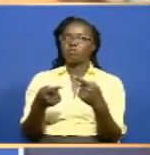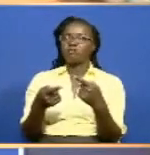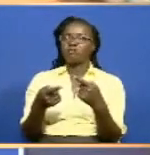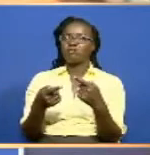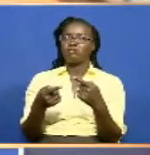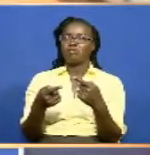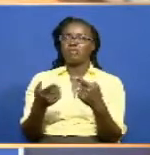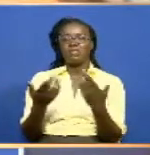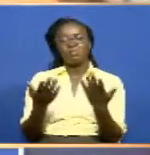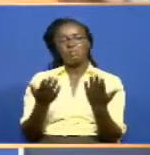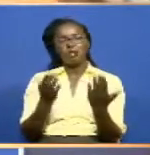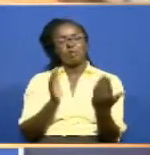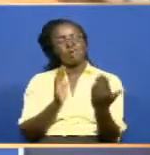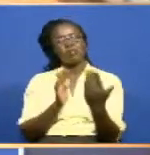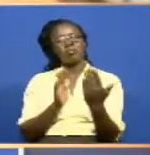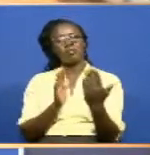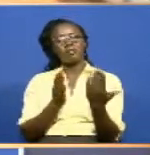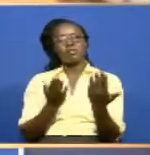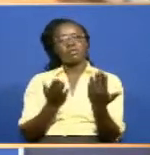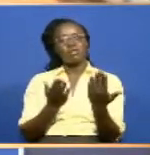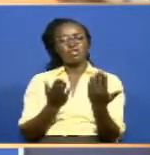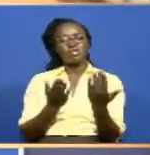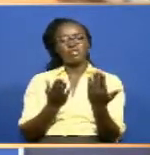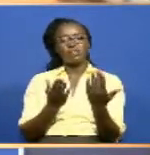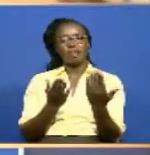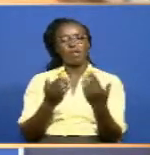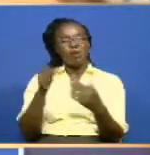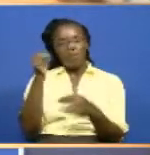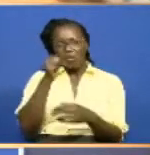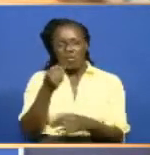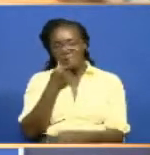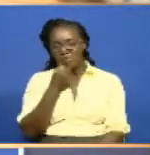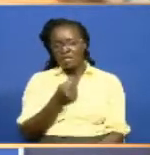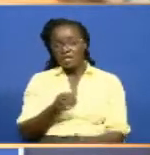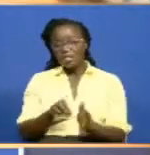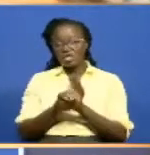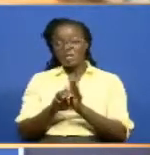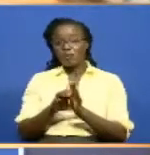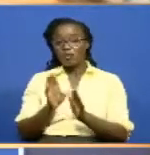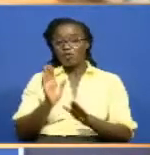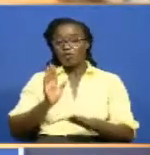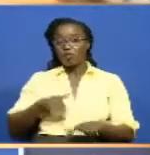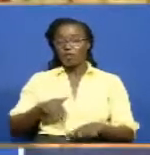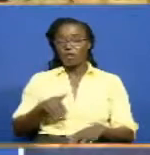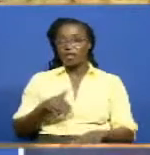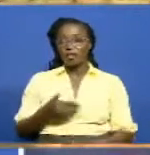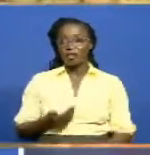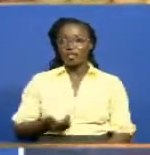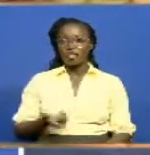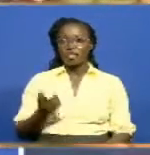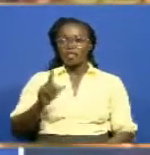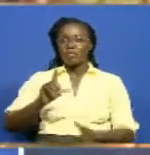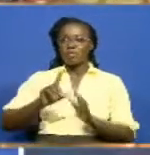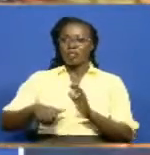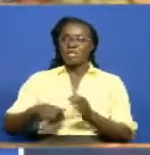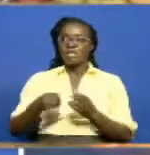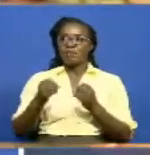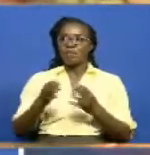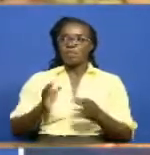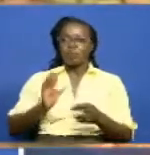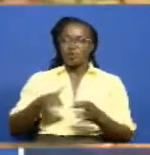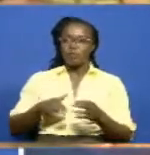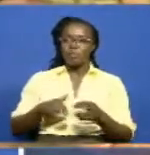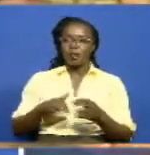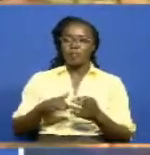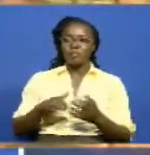already approaching menopause, for example, the woman, and usually they come too late. But for many women who have had